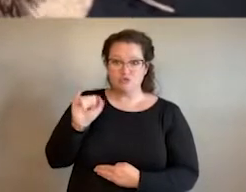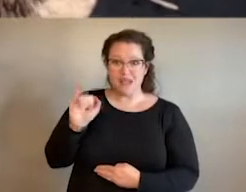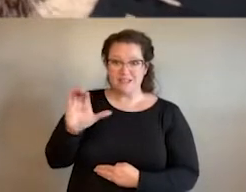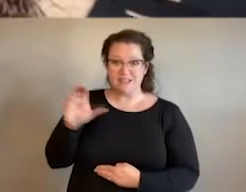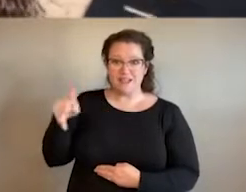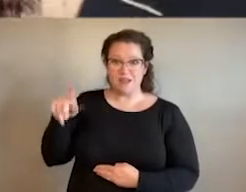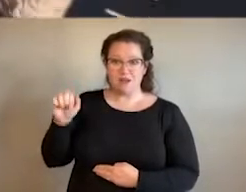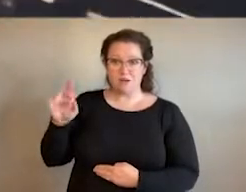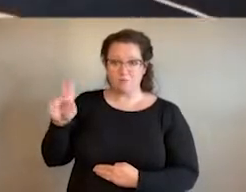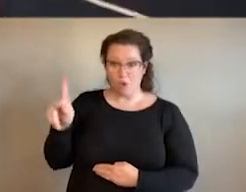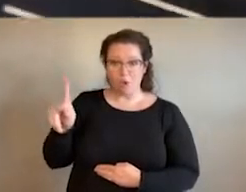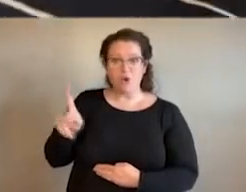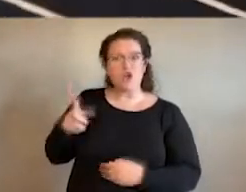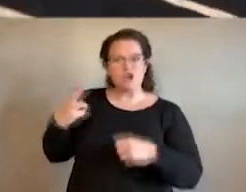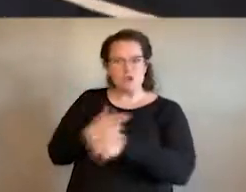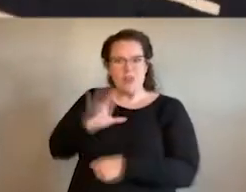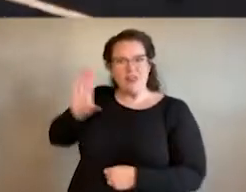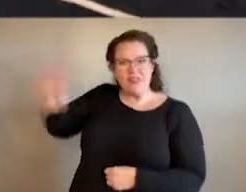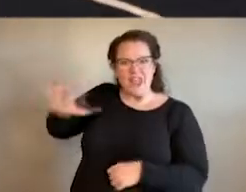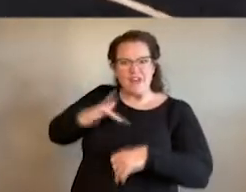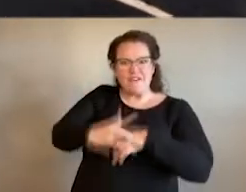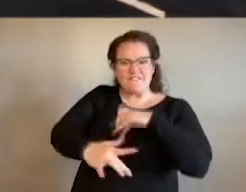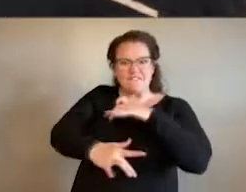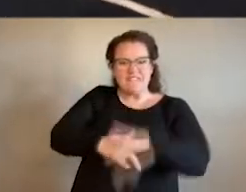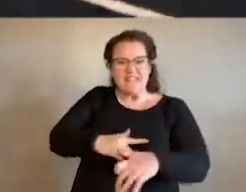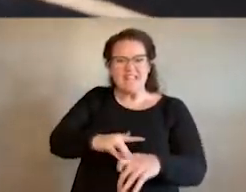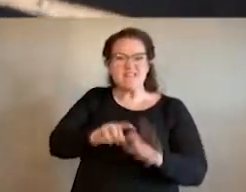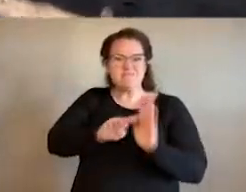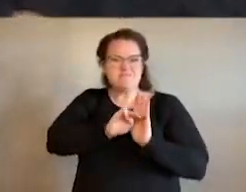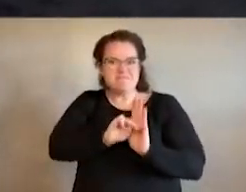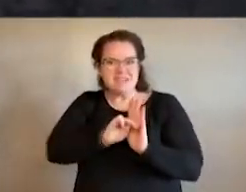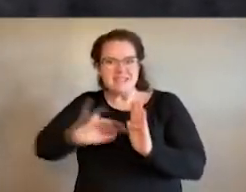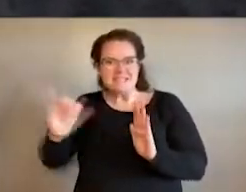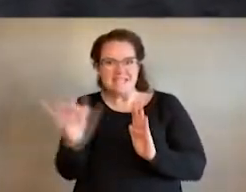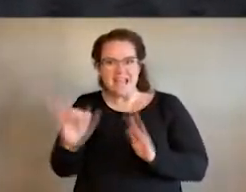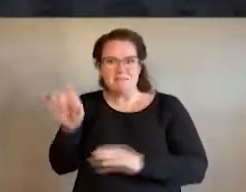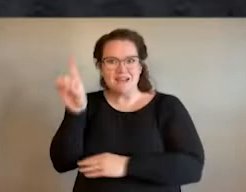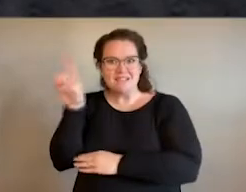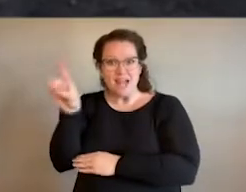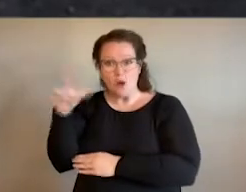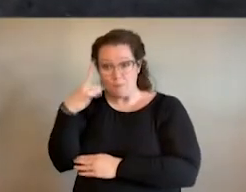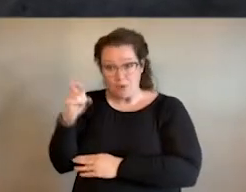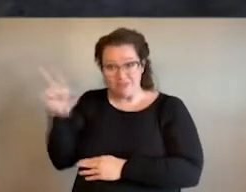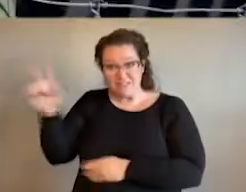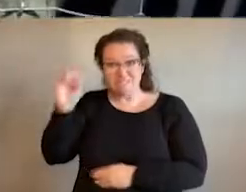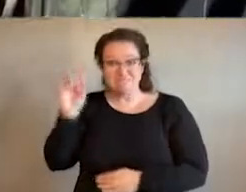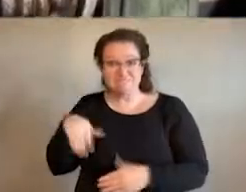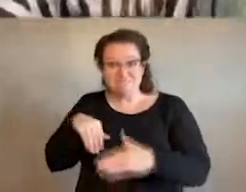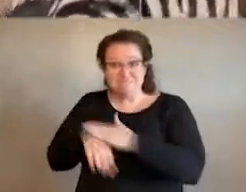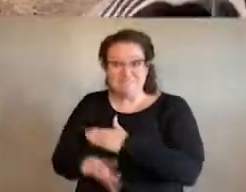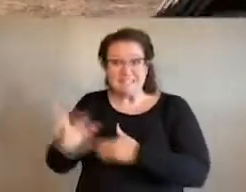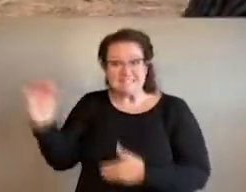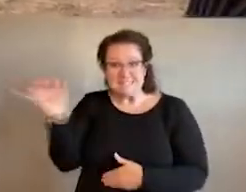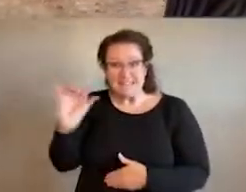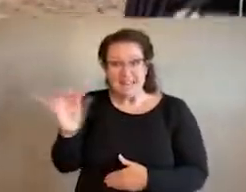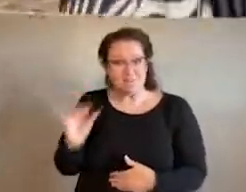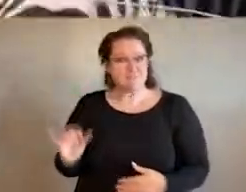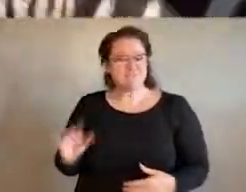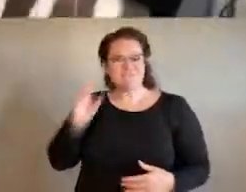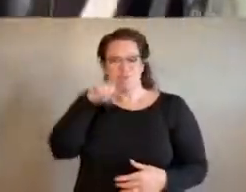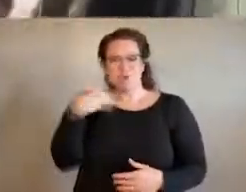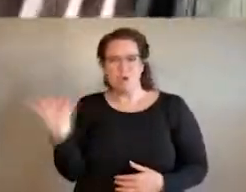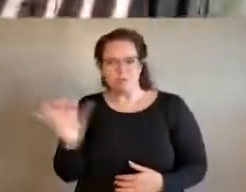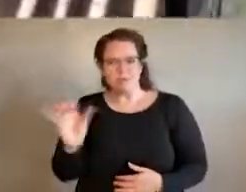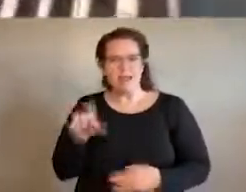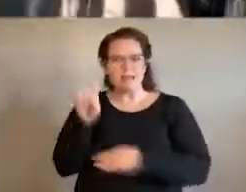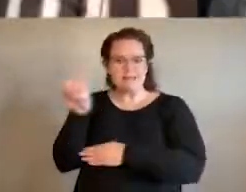feet were the model for all of the like skin on all the dinosaurs because they're so dinosaur-like. This guy here is Joey. He